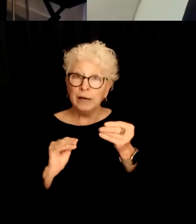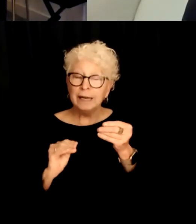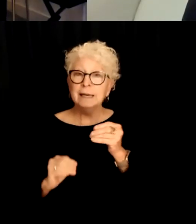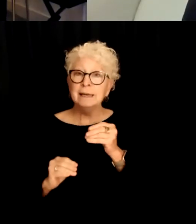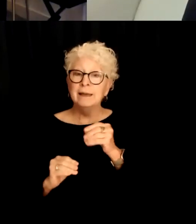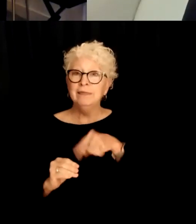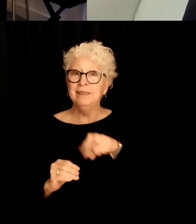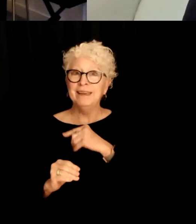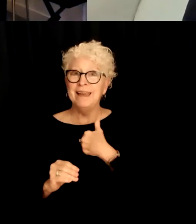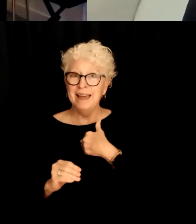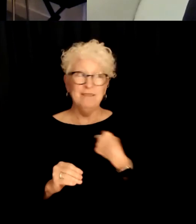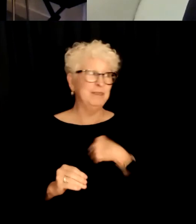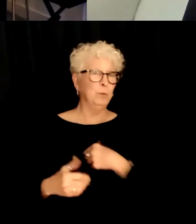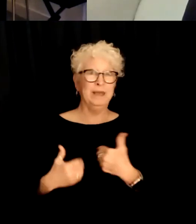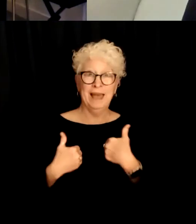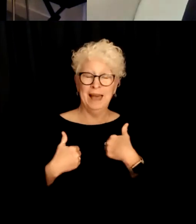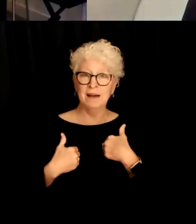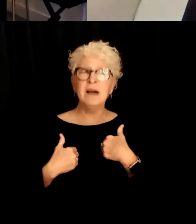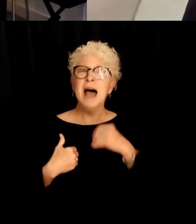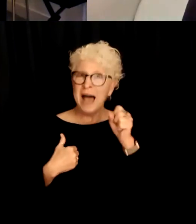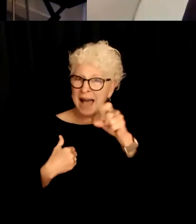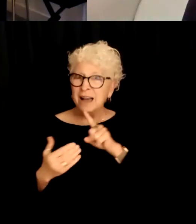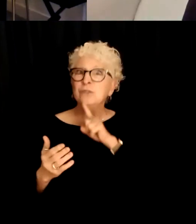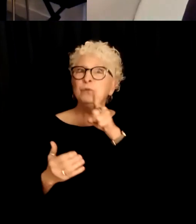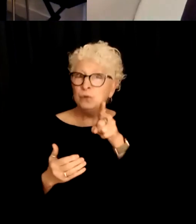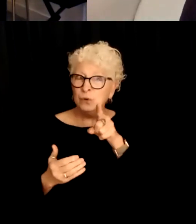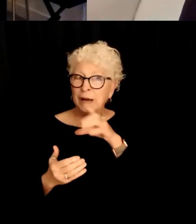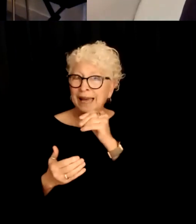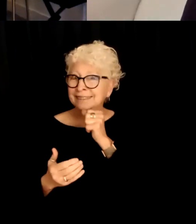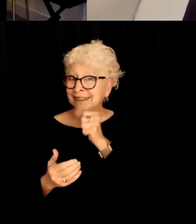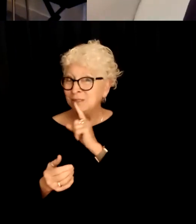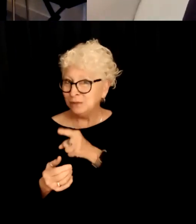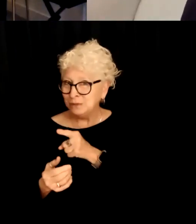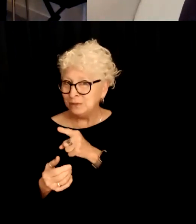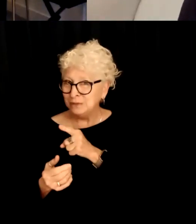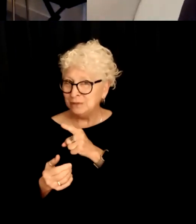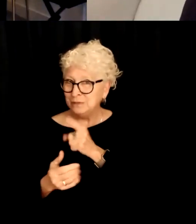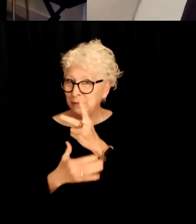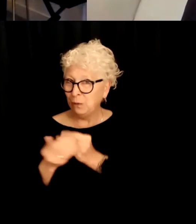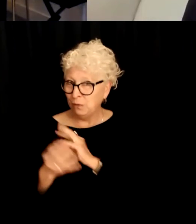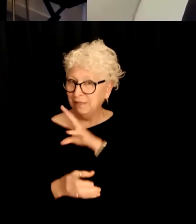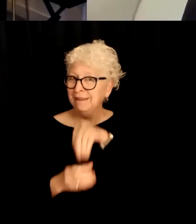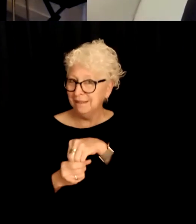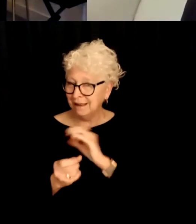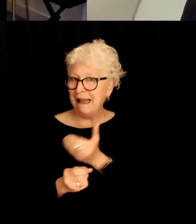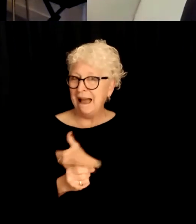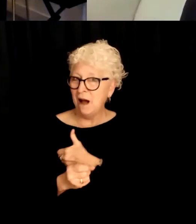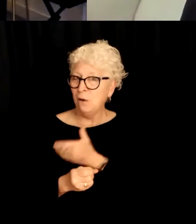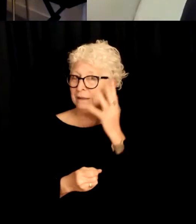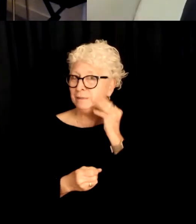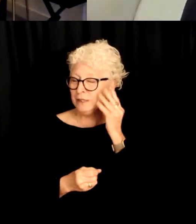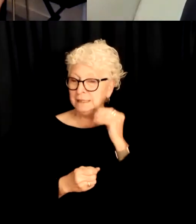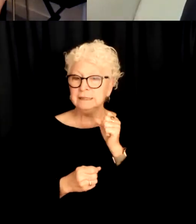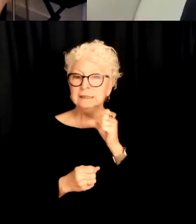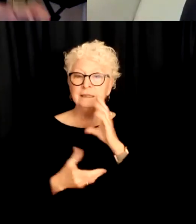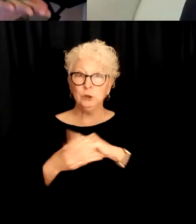in a way that makes certain really important questions invisible. So in Ehlers-Danlos, for example, right, there's